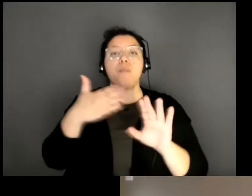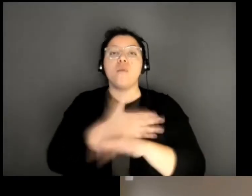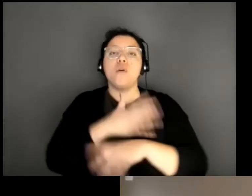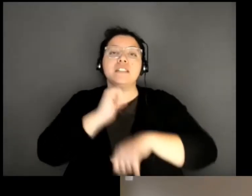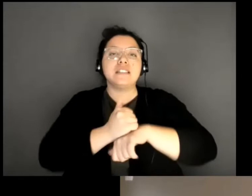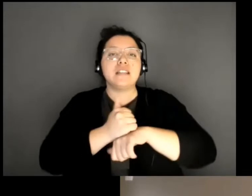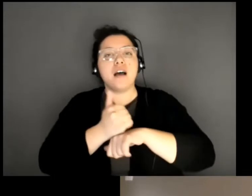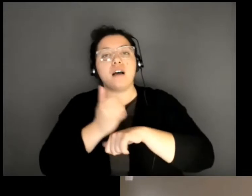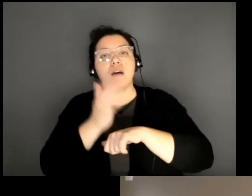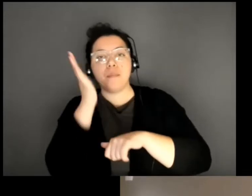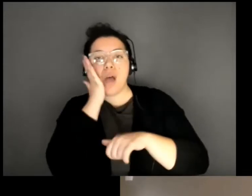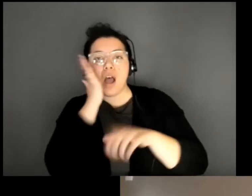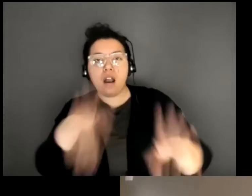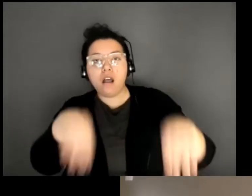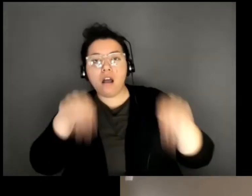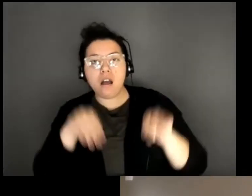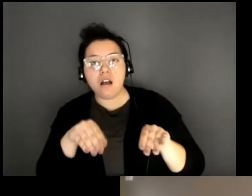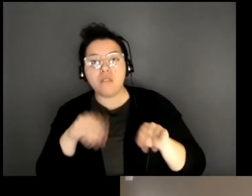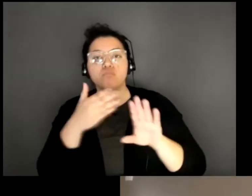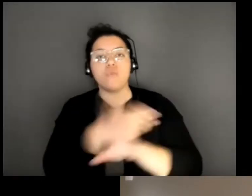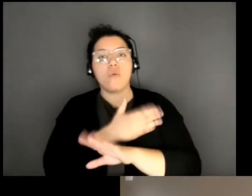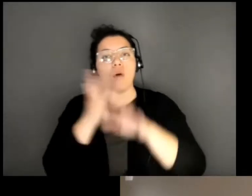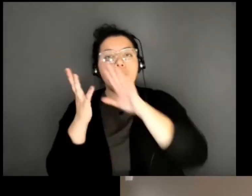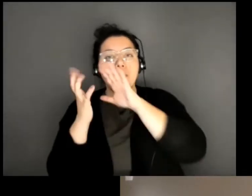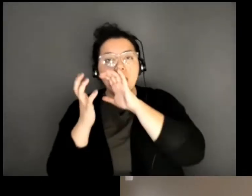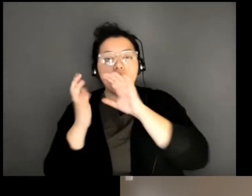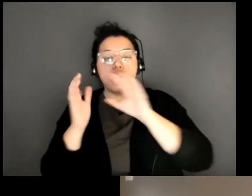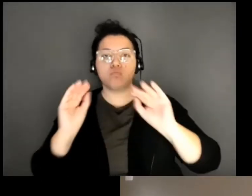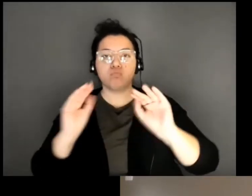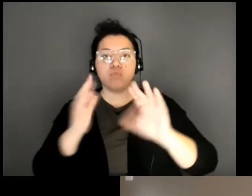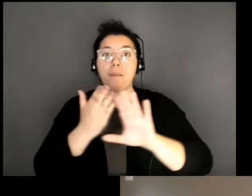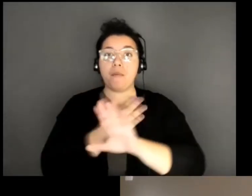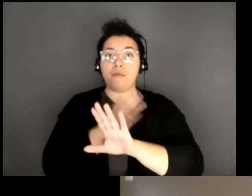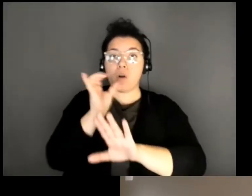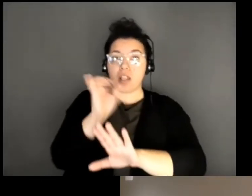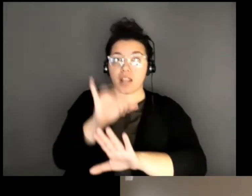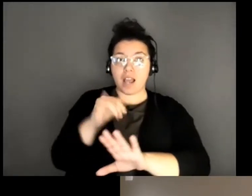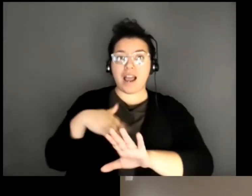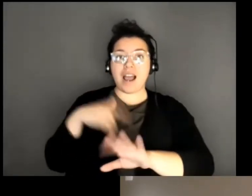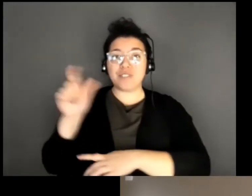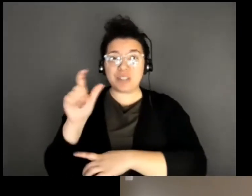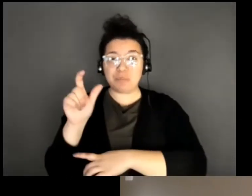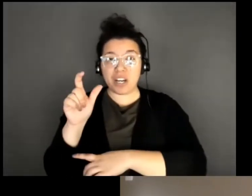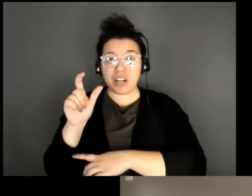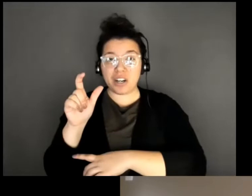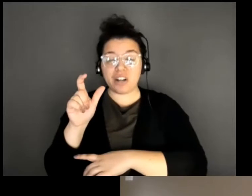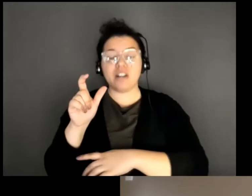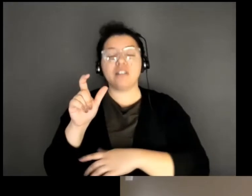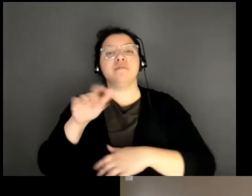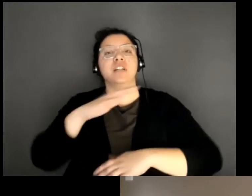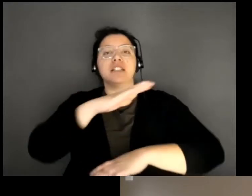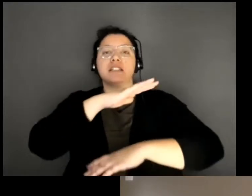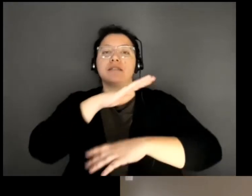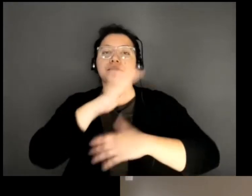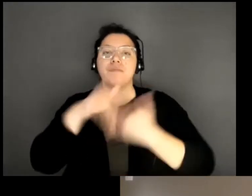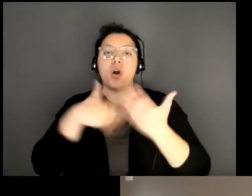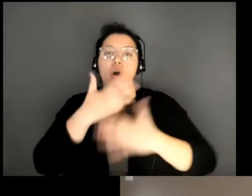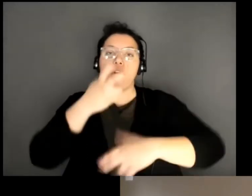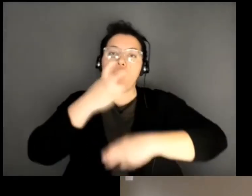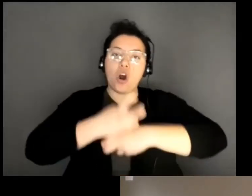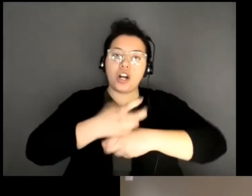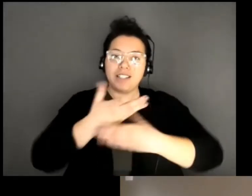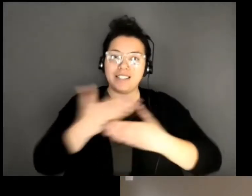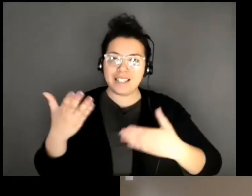pillows are on the bed, and we spray this electrostatic sprayer through all of the hard surfaces in the room. So think about things like the desk,